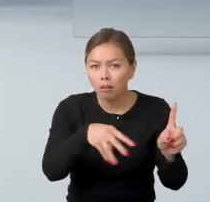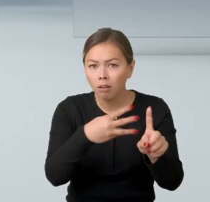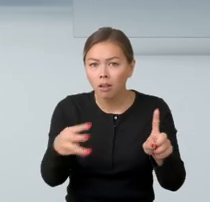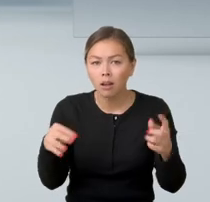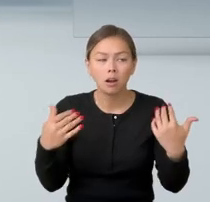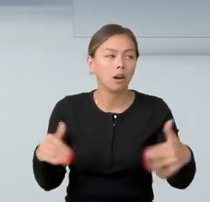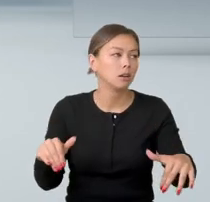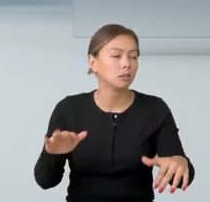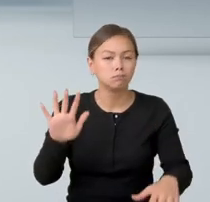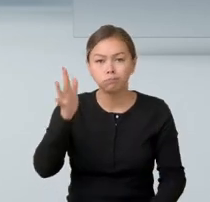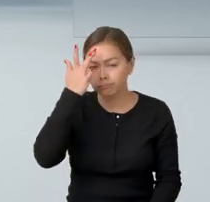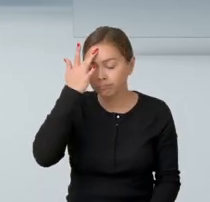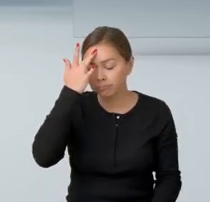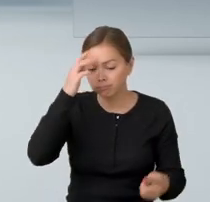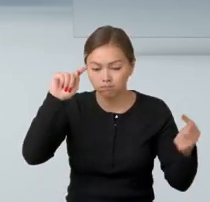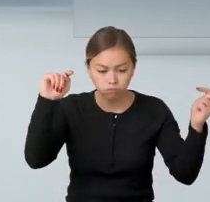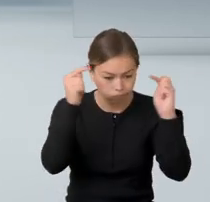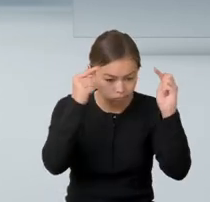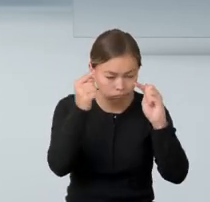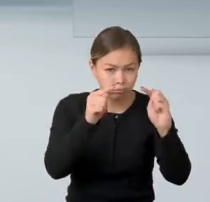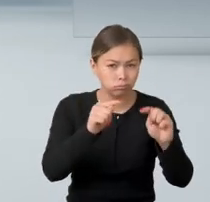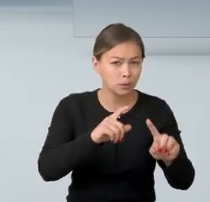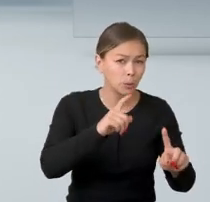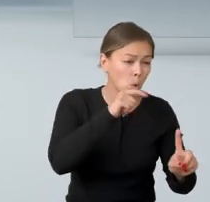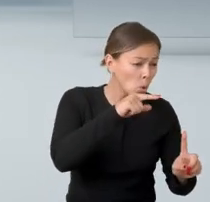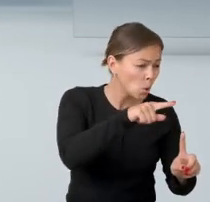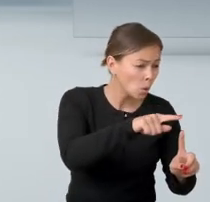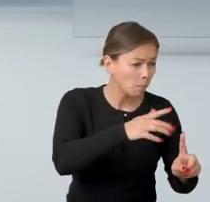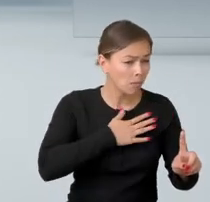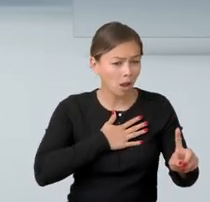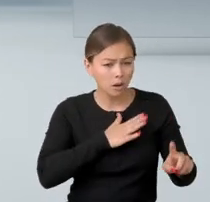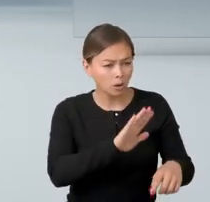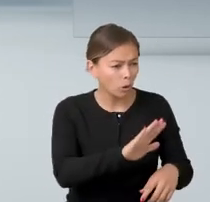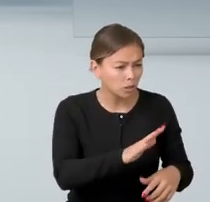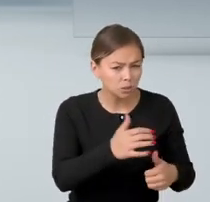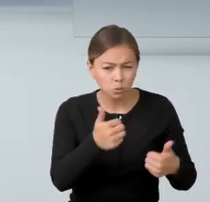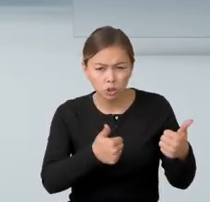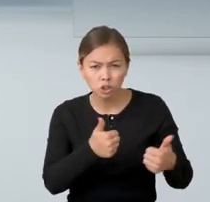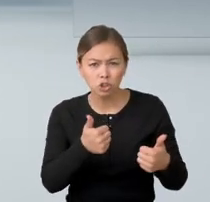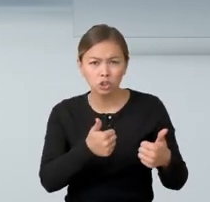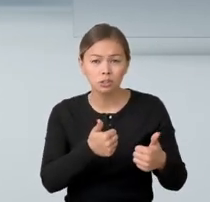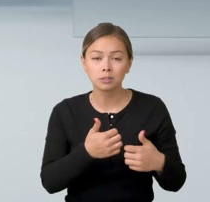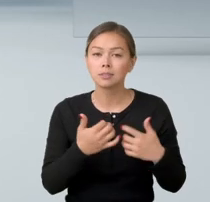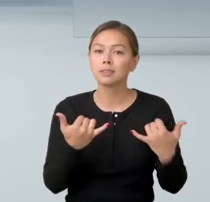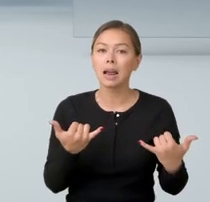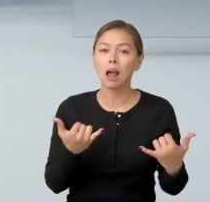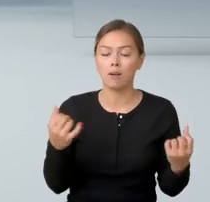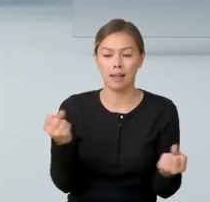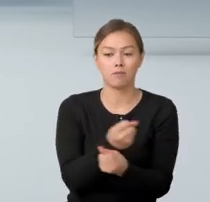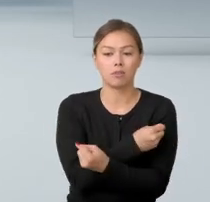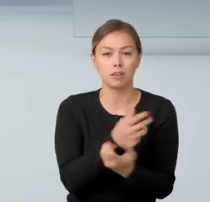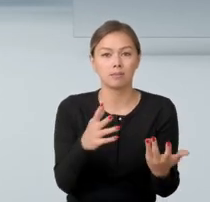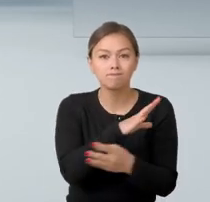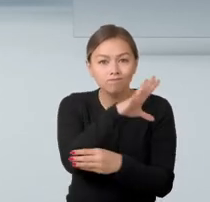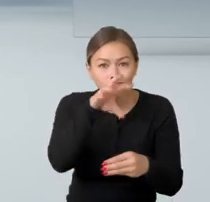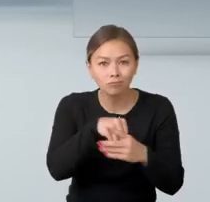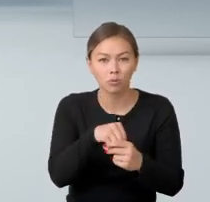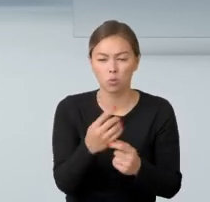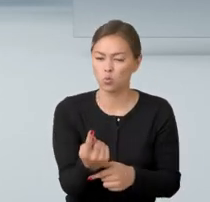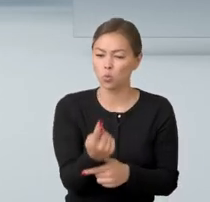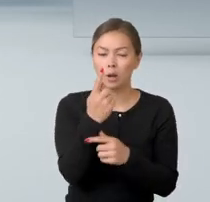boxes in spreadsheets and it was a nightmare to understand who were taking care of what